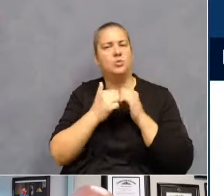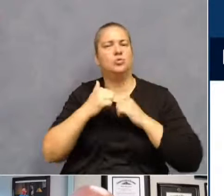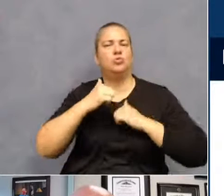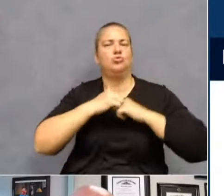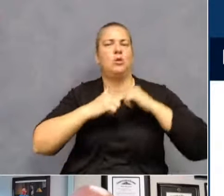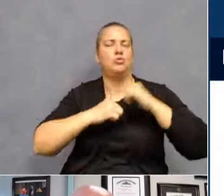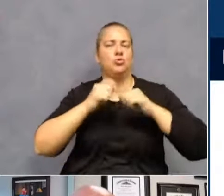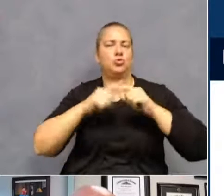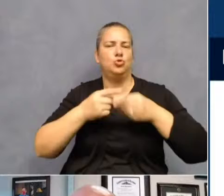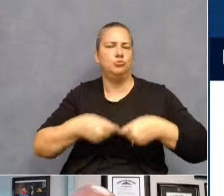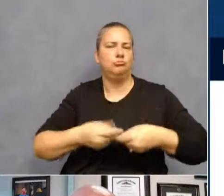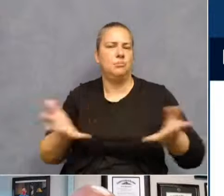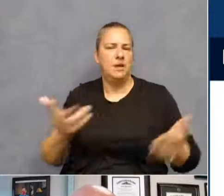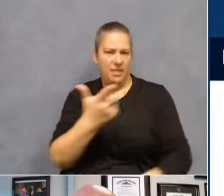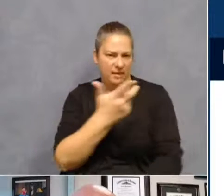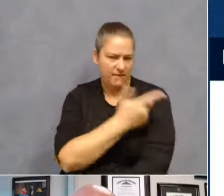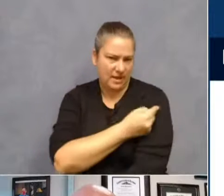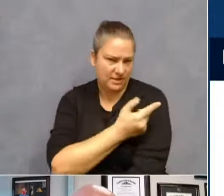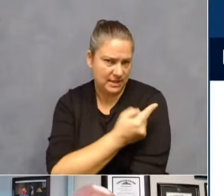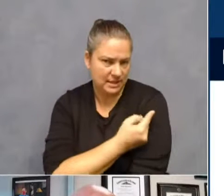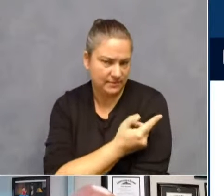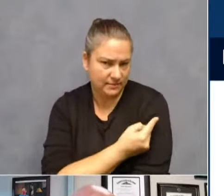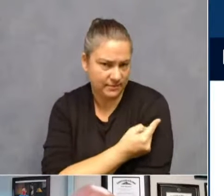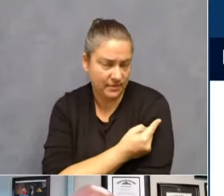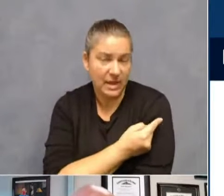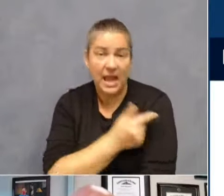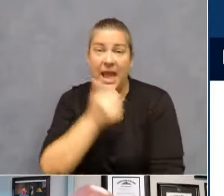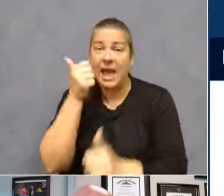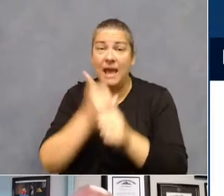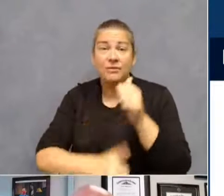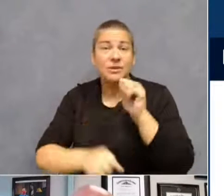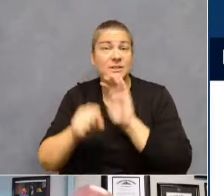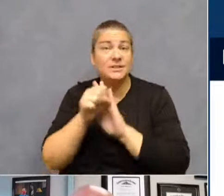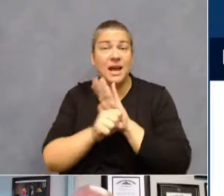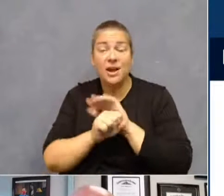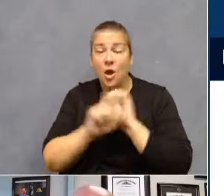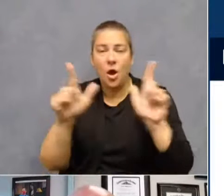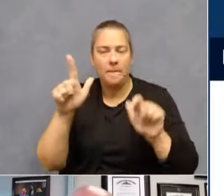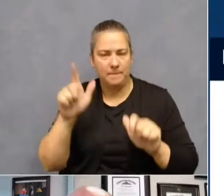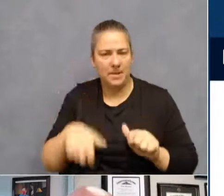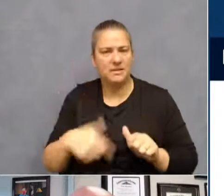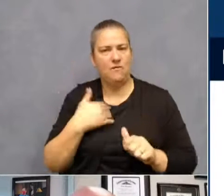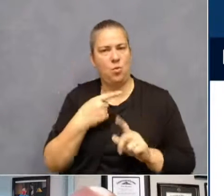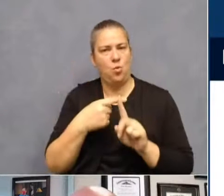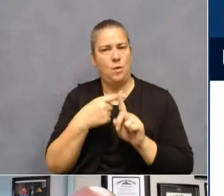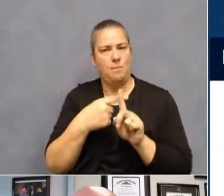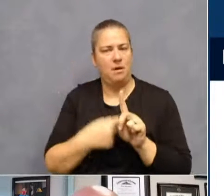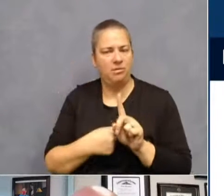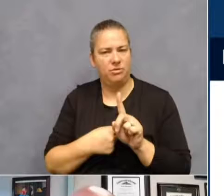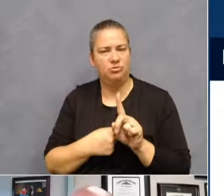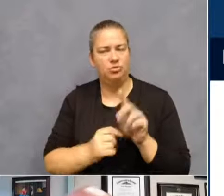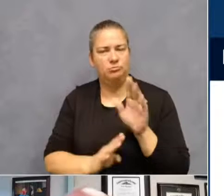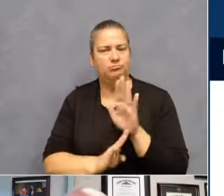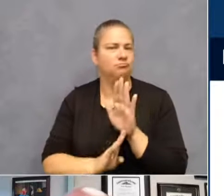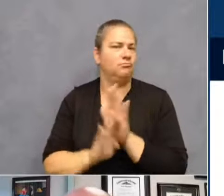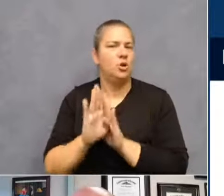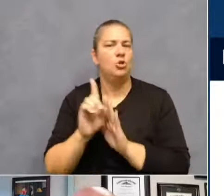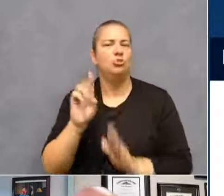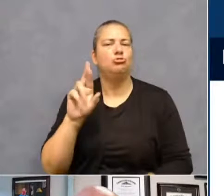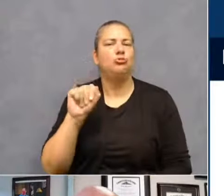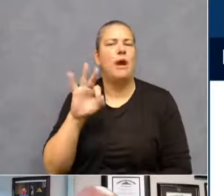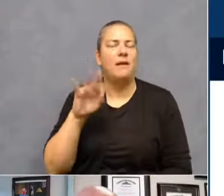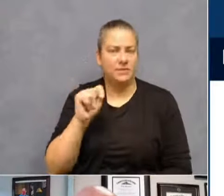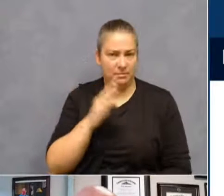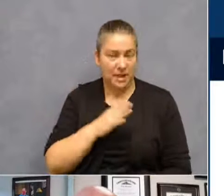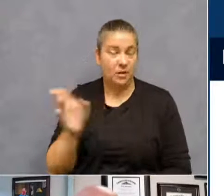roll out the vaccine. And then every state had 1 month to create its first draft plan. And so we submitted our draft plan